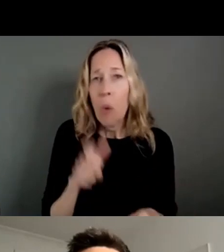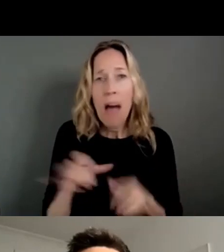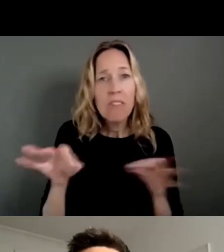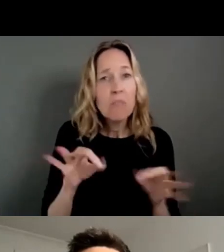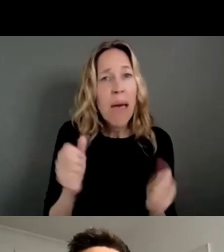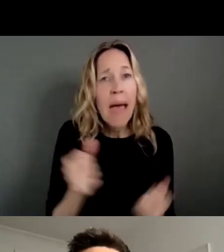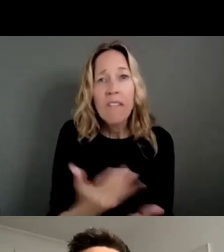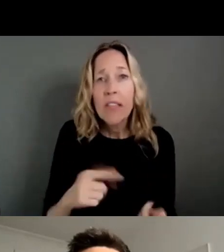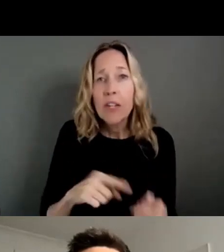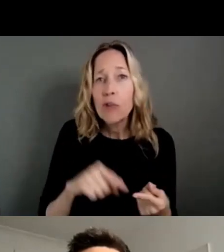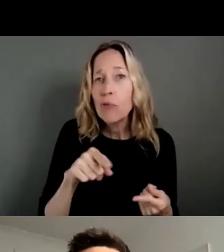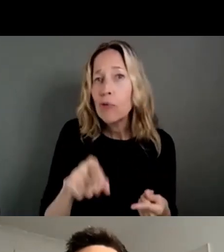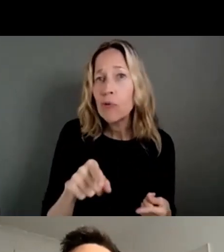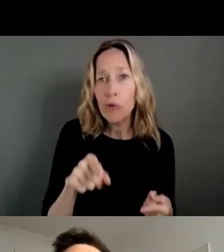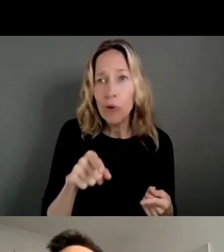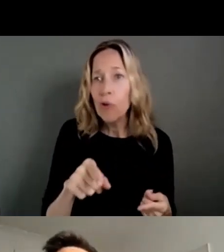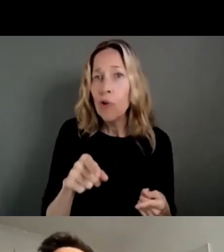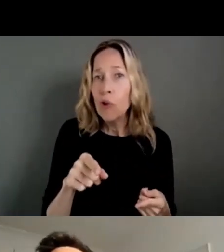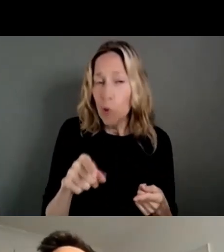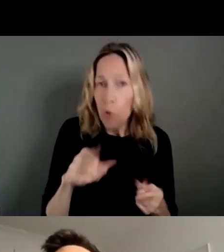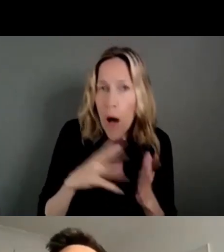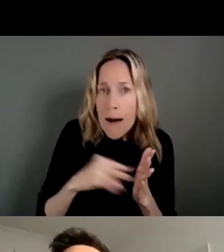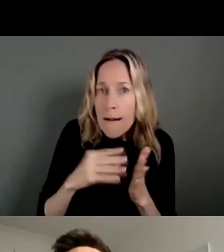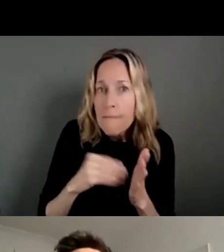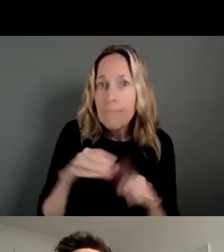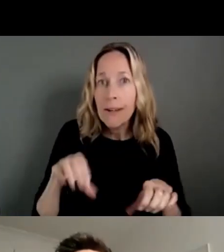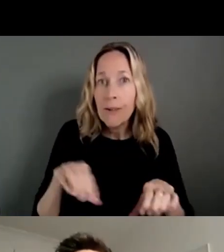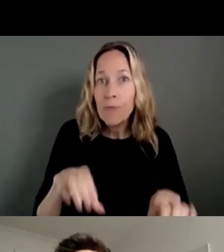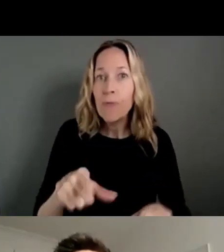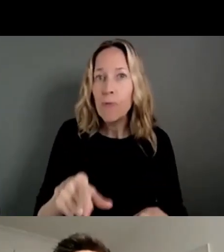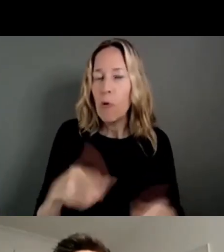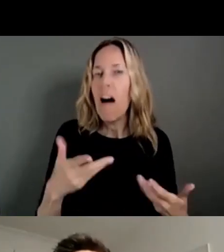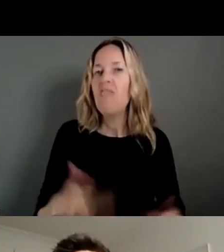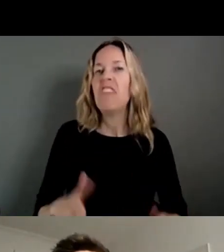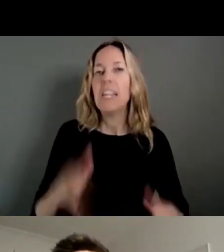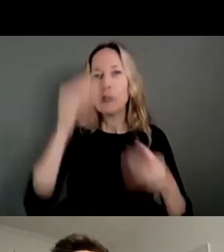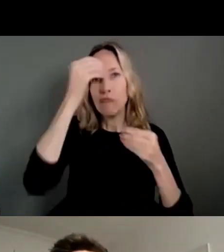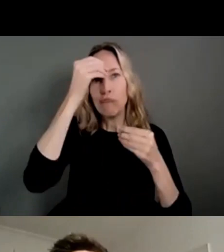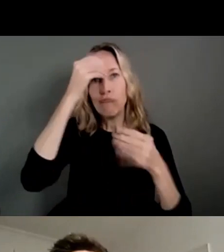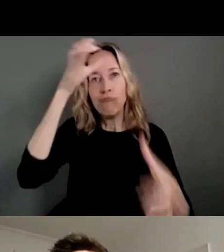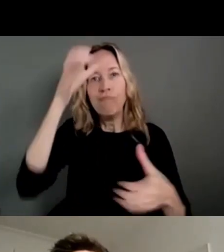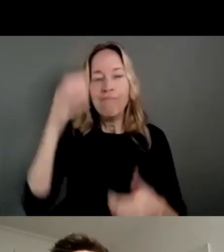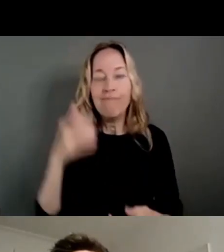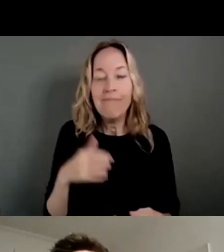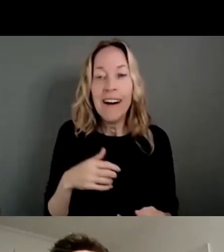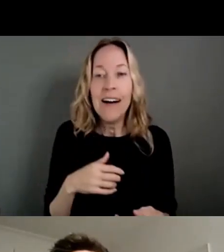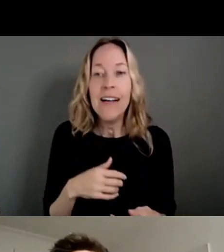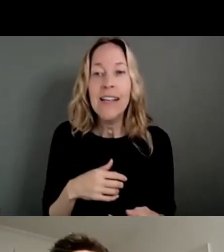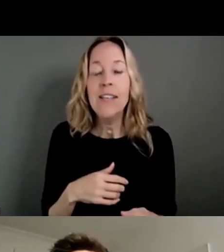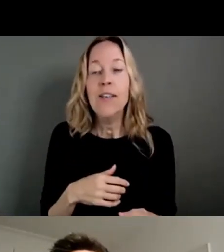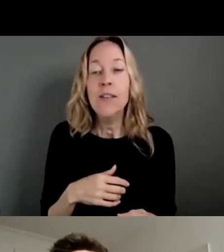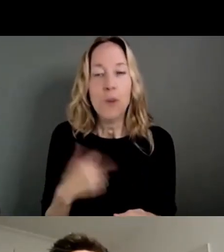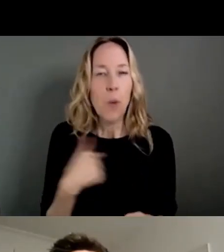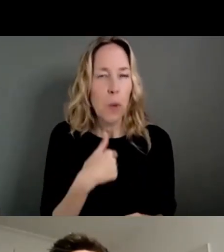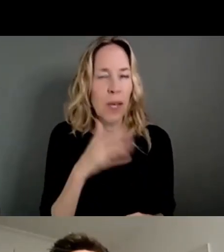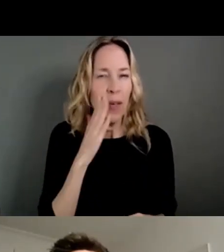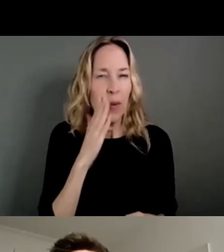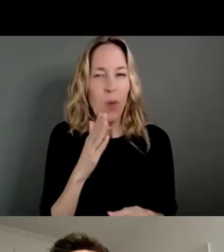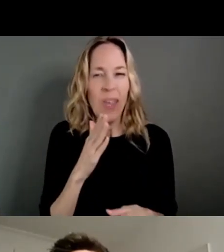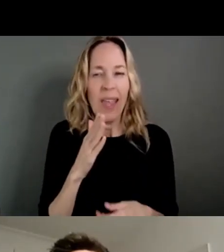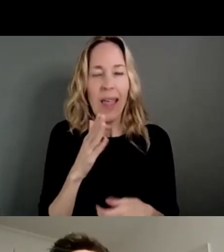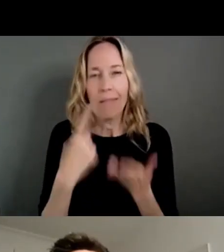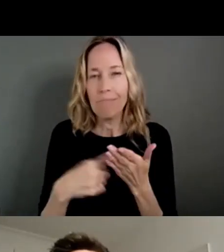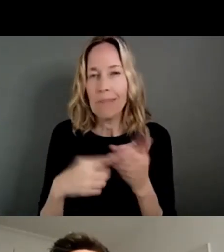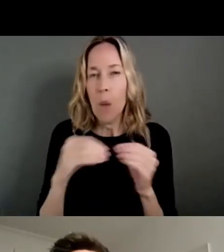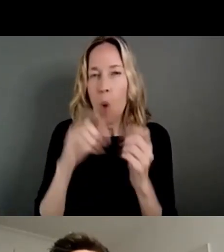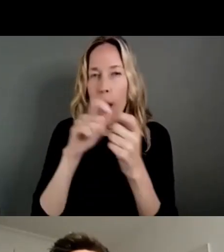like be ready. Here are all my assets in a Dropbox. Here's this, that, and the other. We'll get into the nitty gritty, hopefully as the hour goes on.